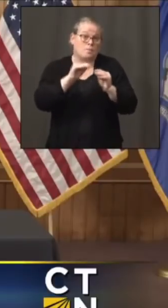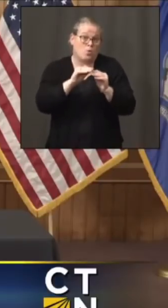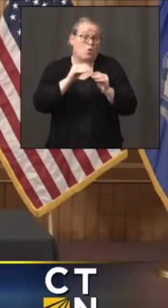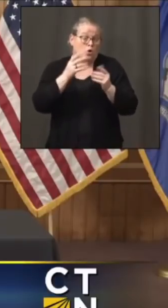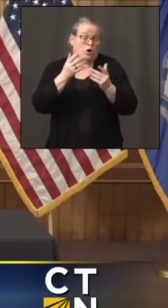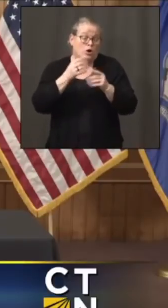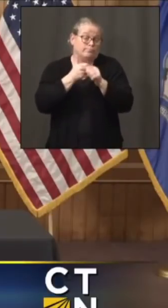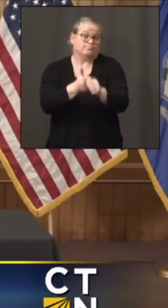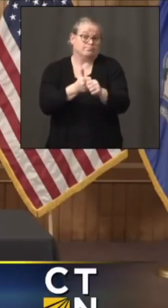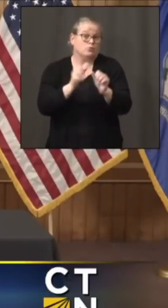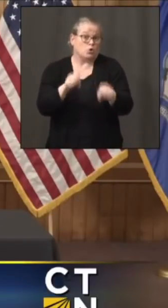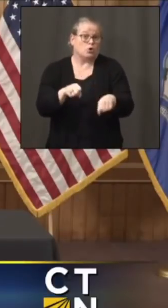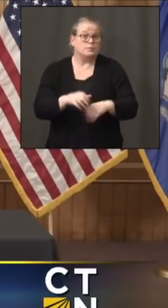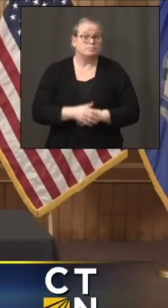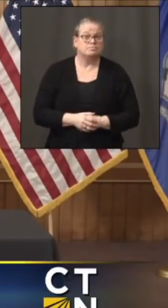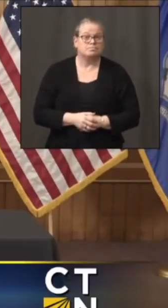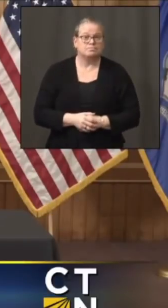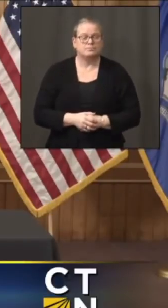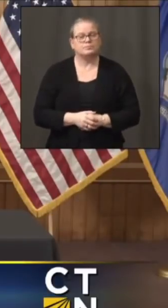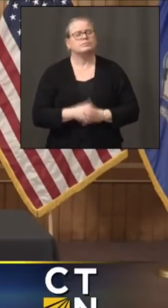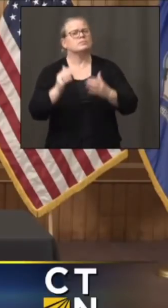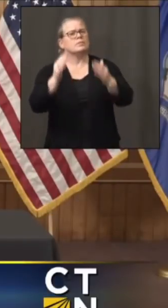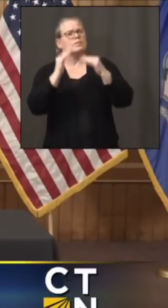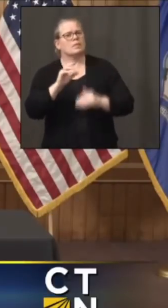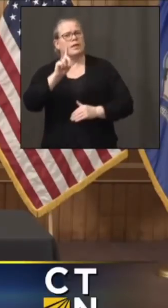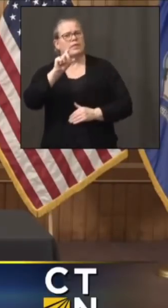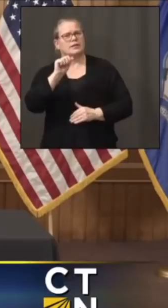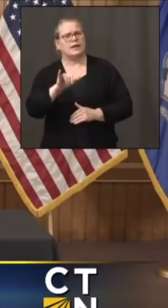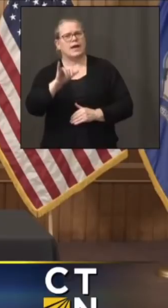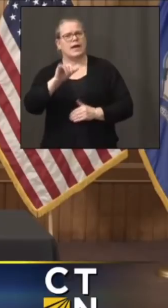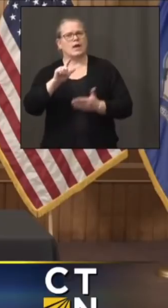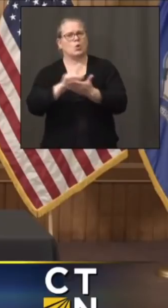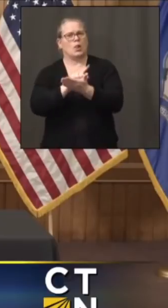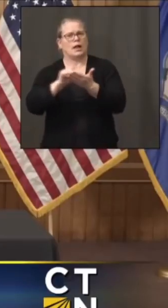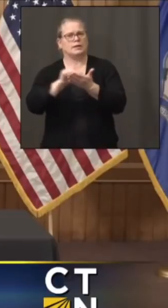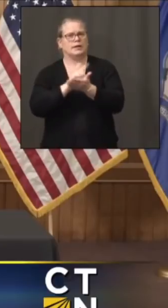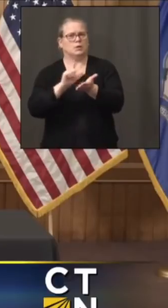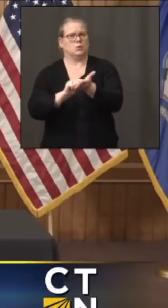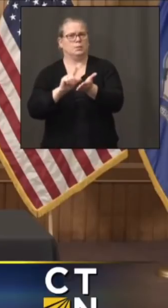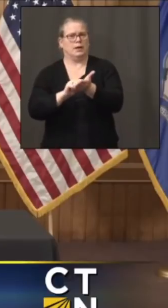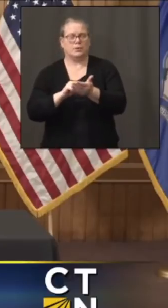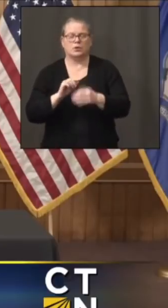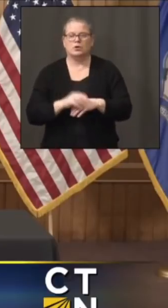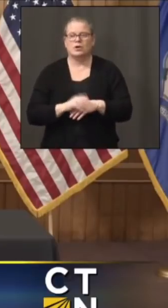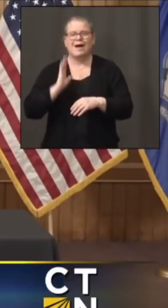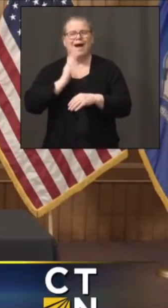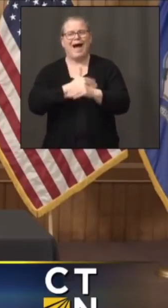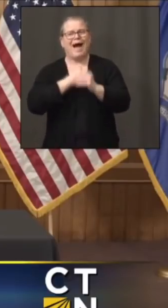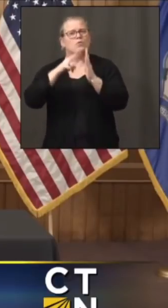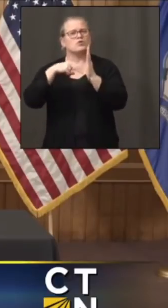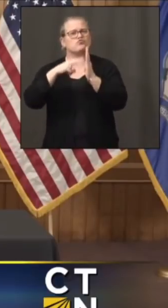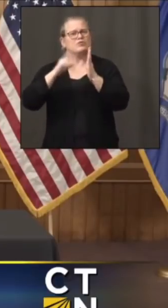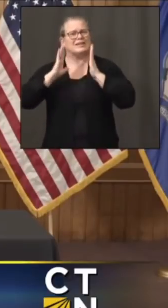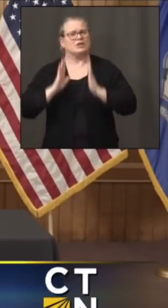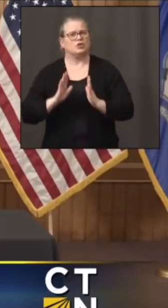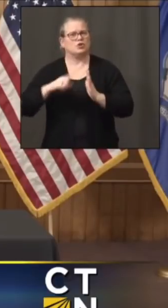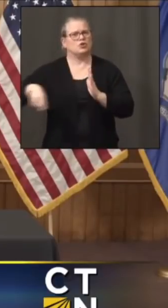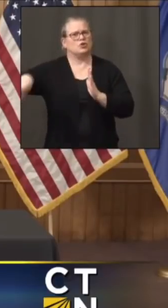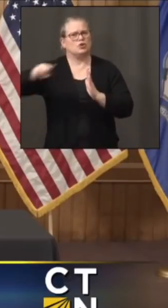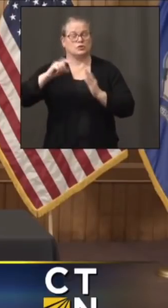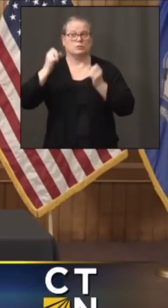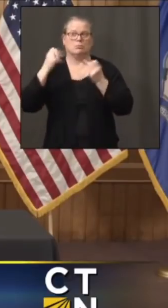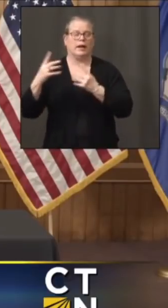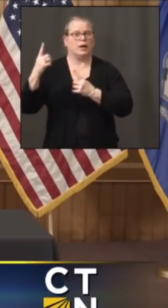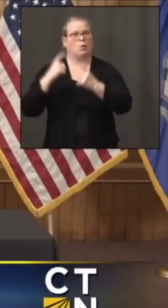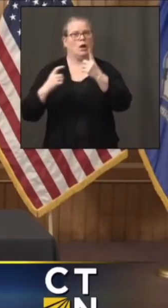Good afternoon. We've been getting a ton of different questions about the vaccine from our readers, so I just wanted to go through a few of them. One jumping